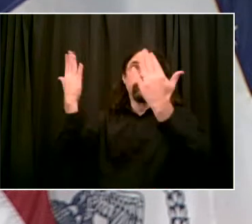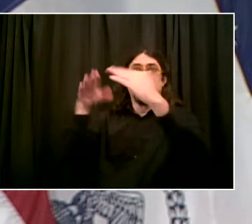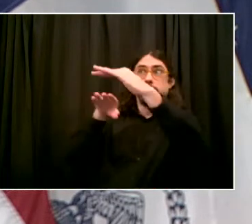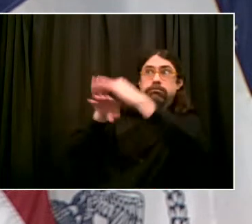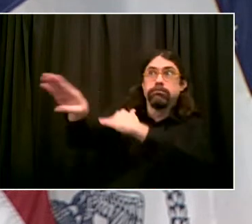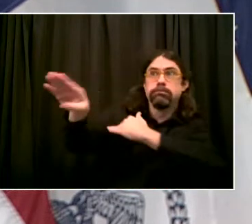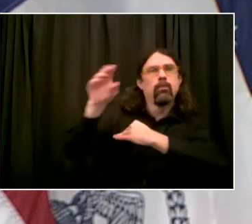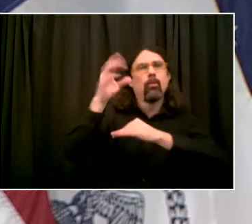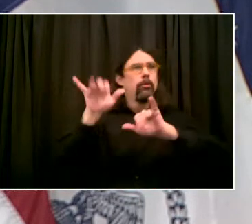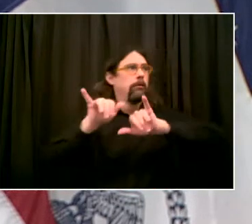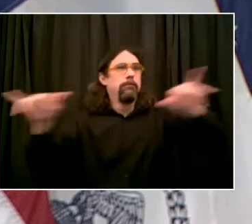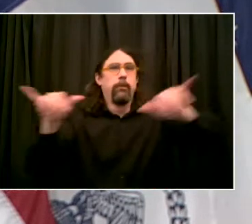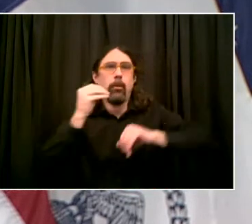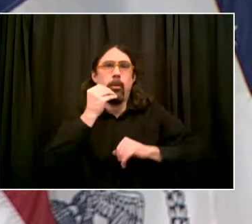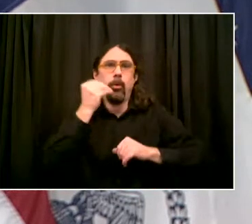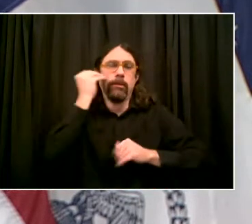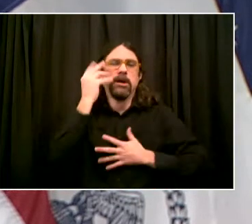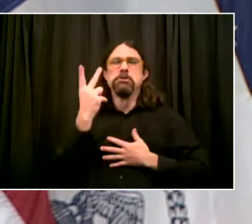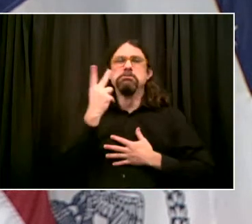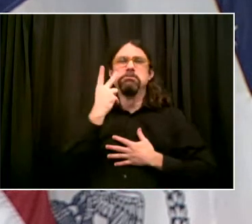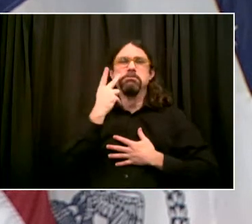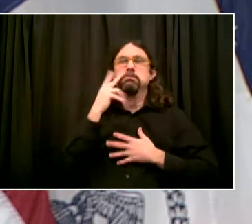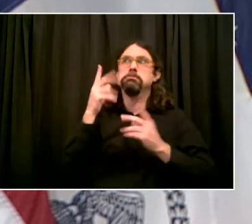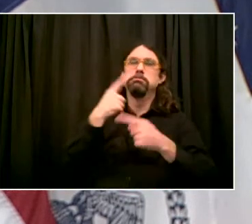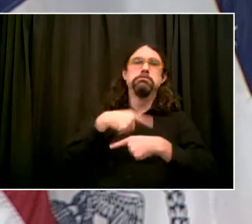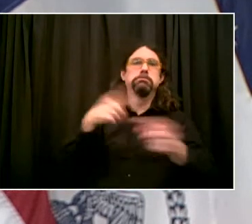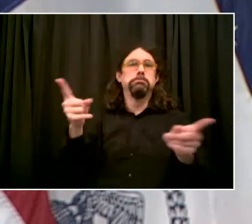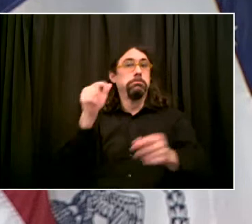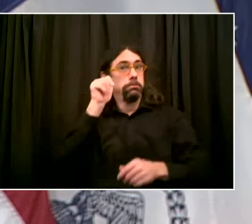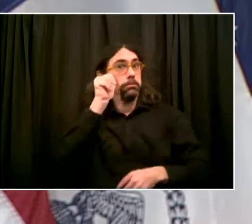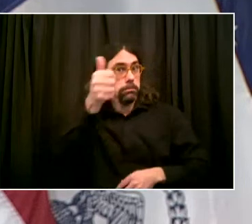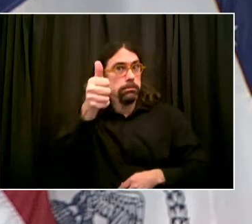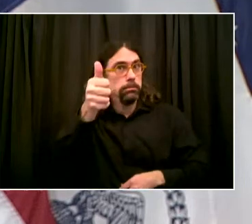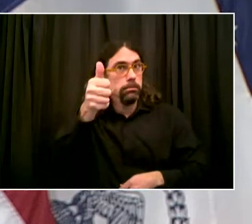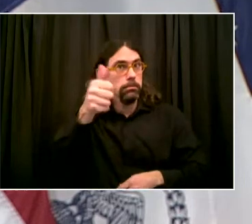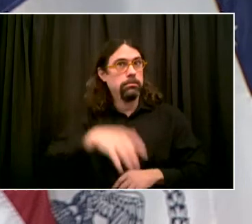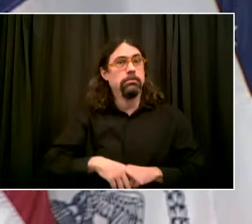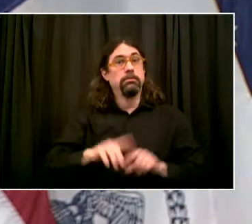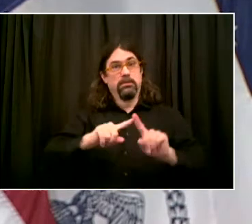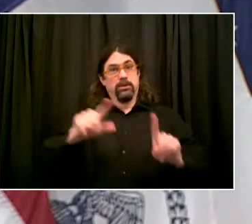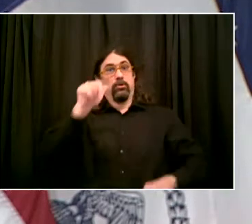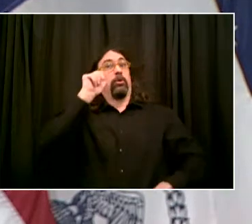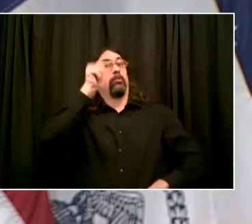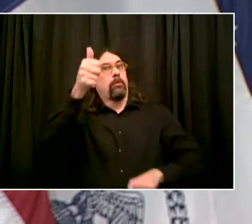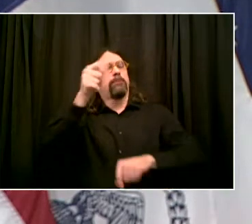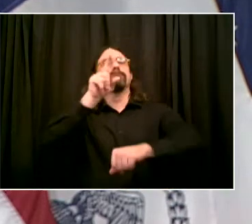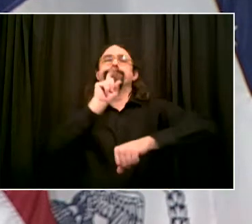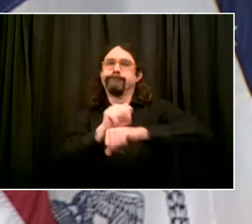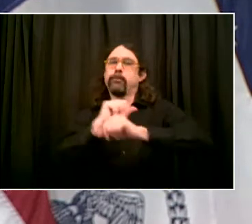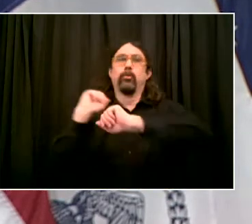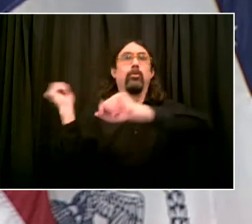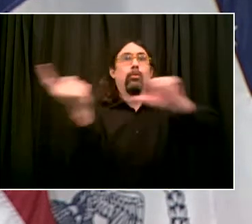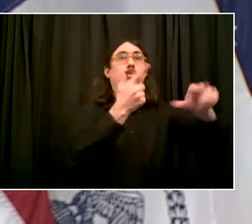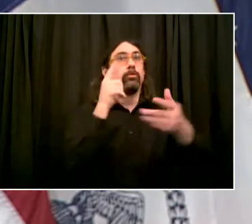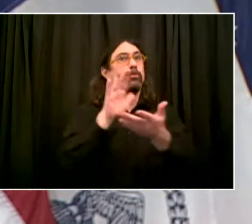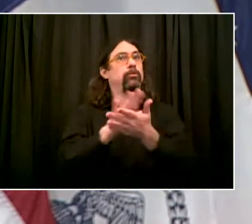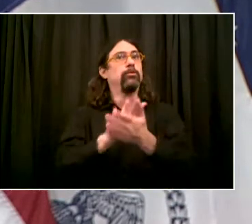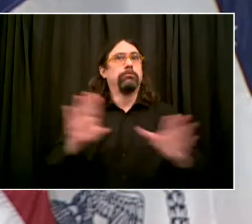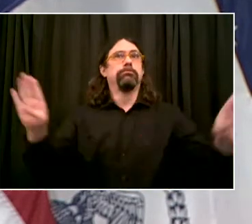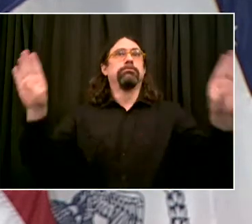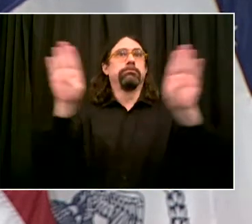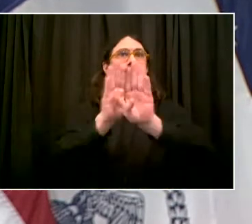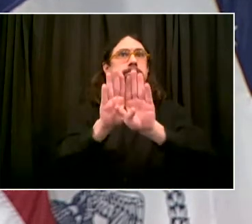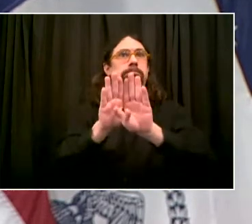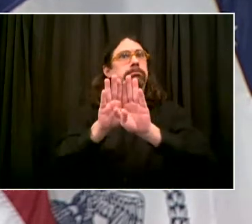canceled is the food distribution that takes place at schools on Monday, and the Learning Bridges child care program will be canceled